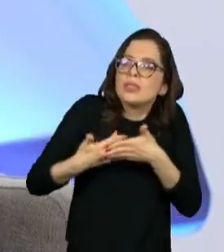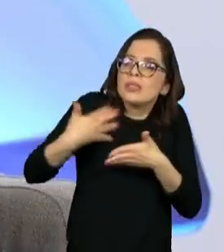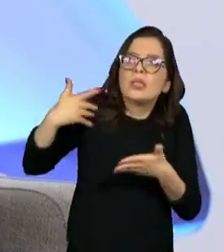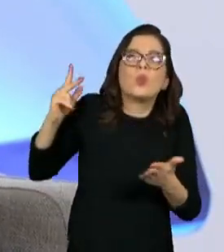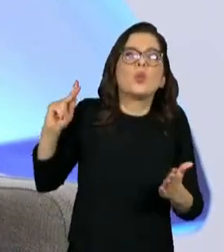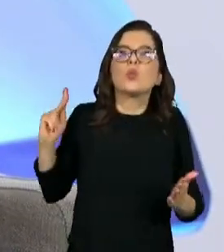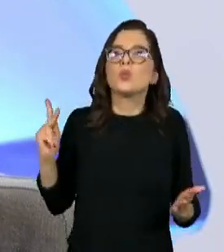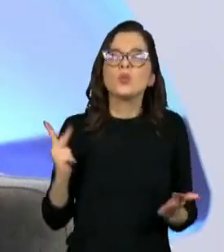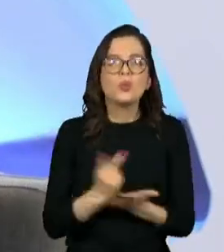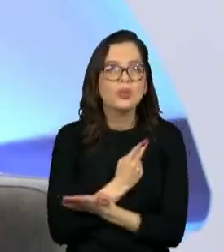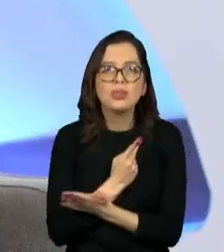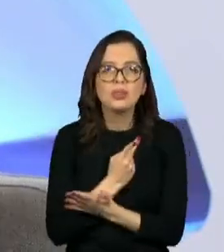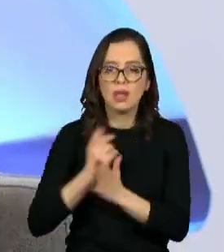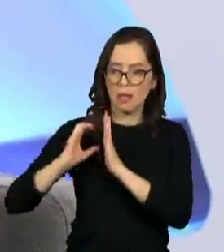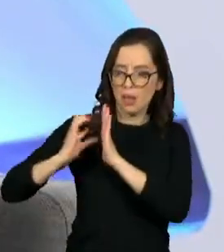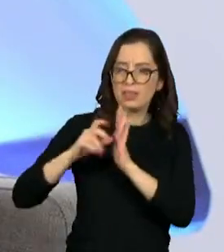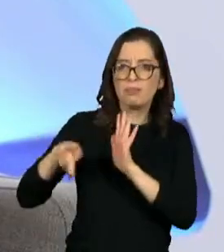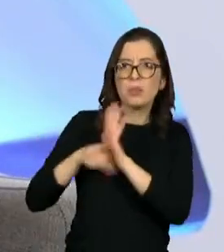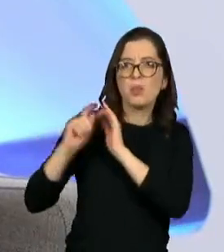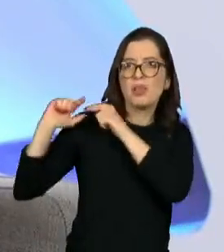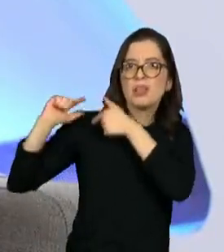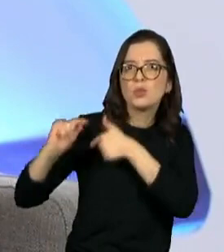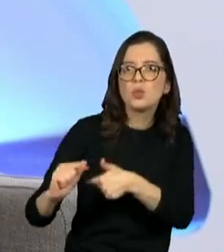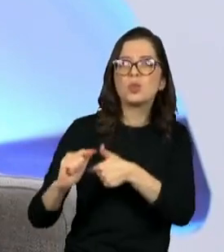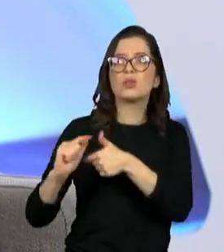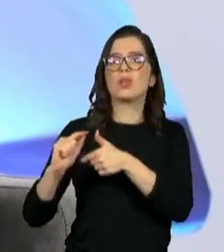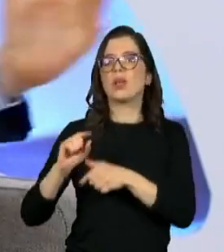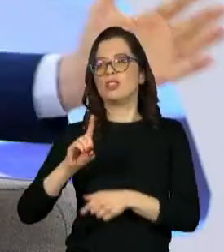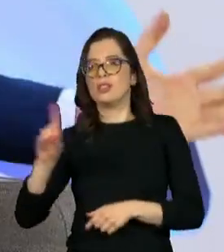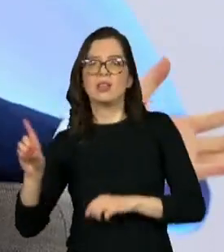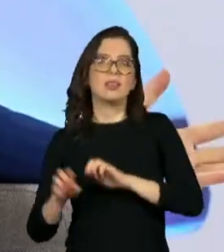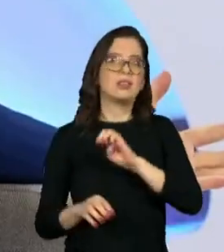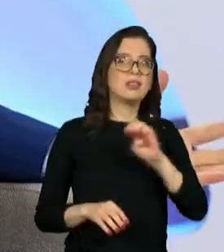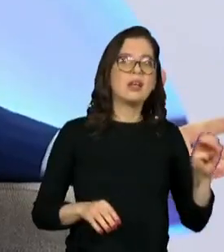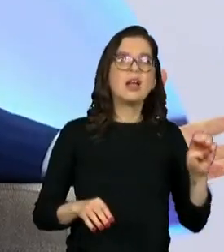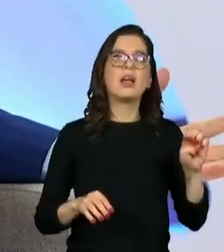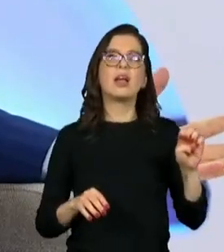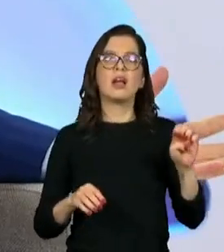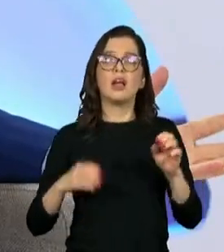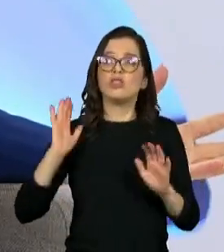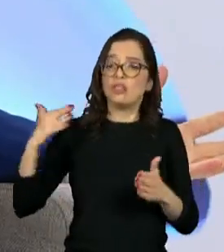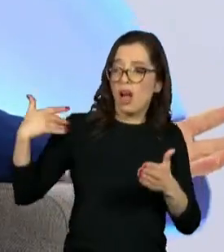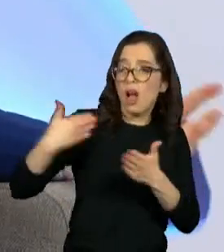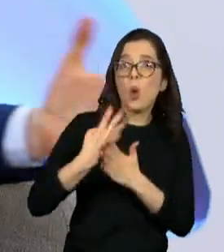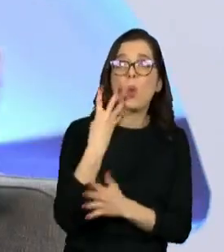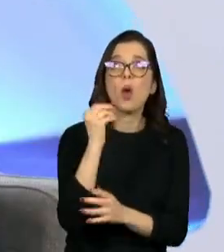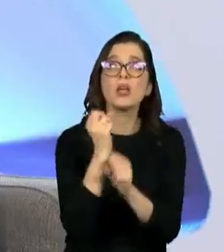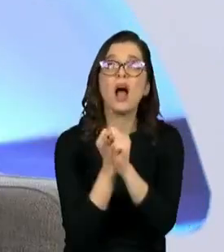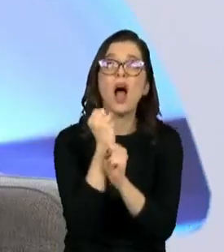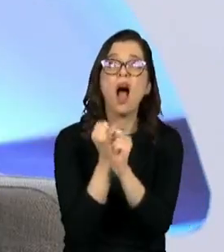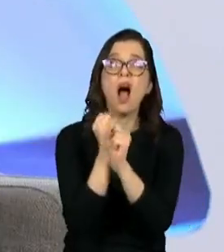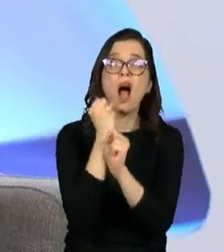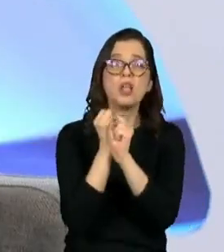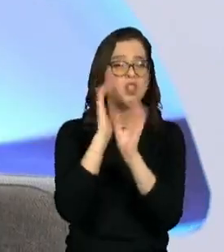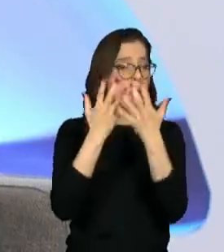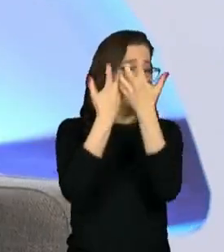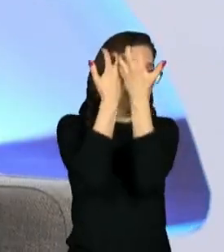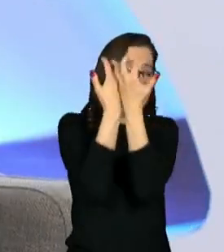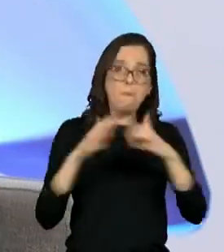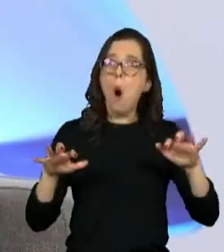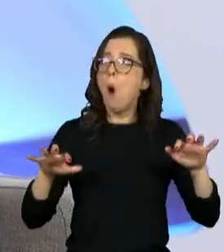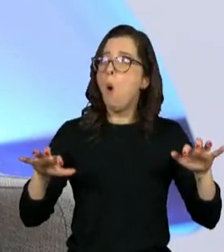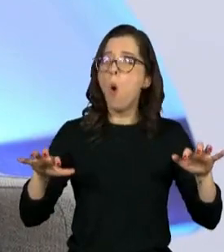way mainstream center-left and center-right parties governed for 4 decades that deepened